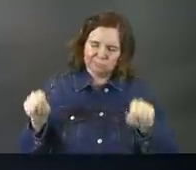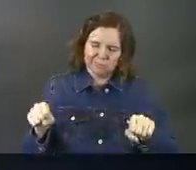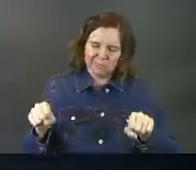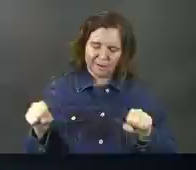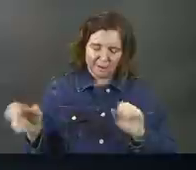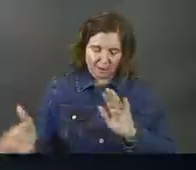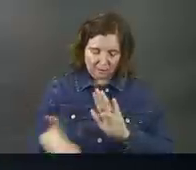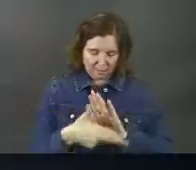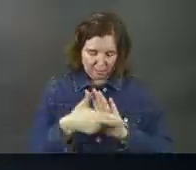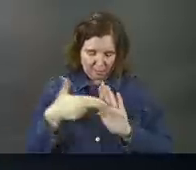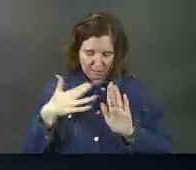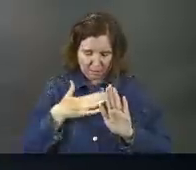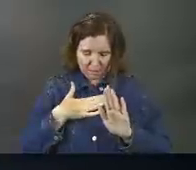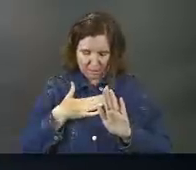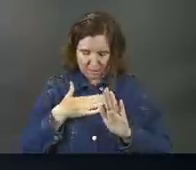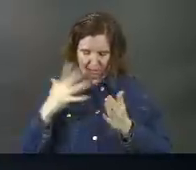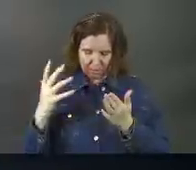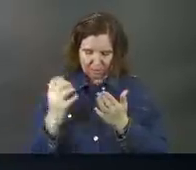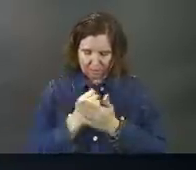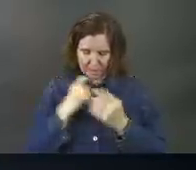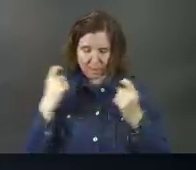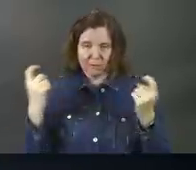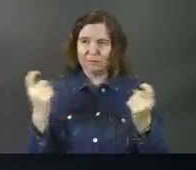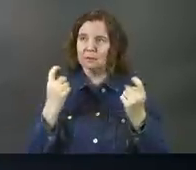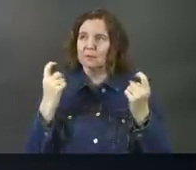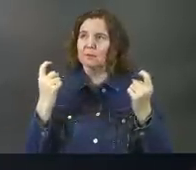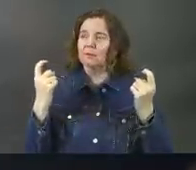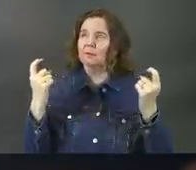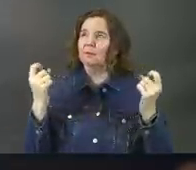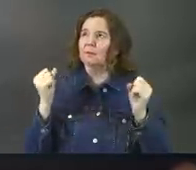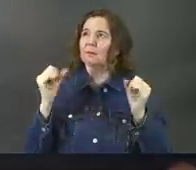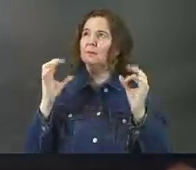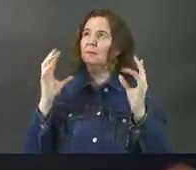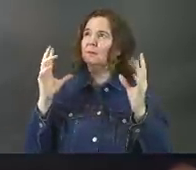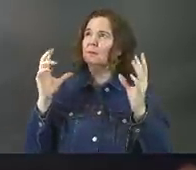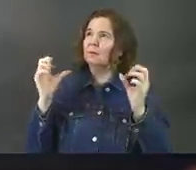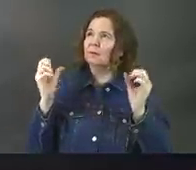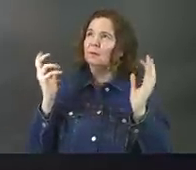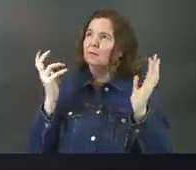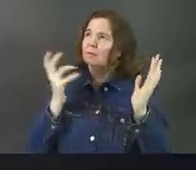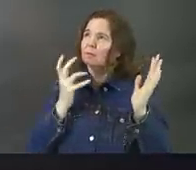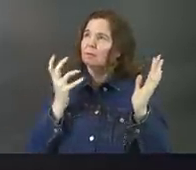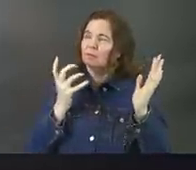you call it my victory.